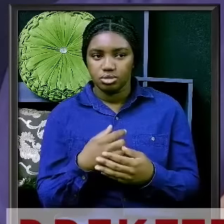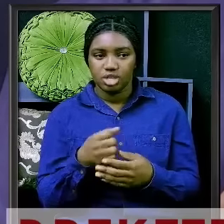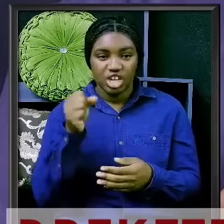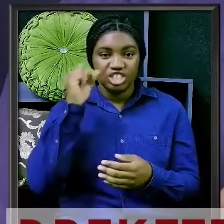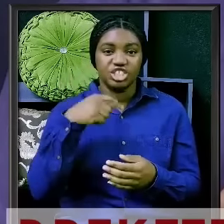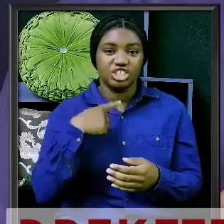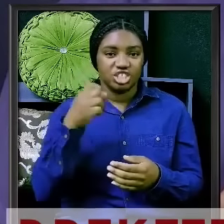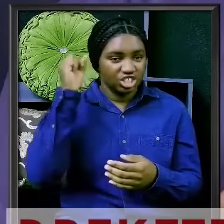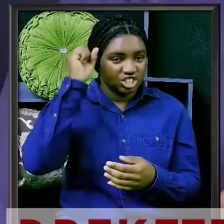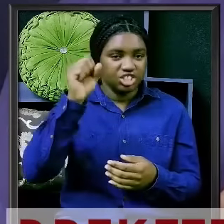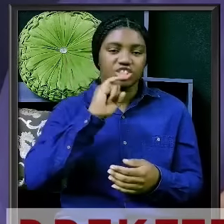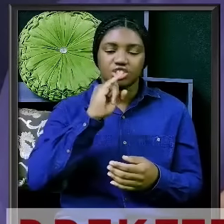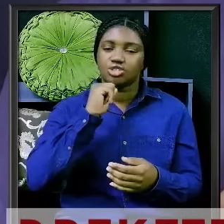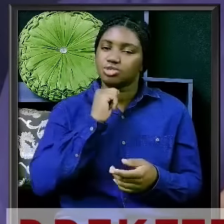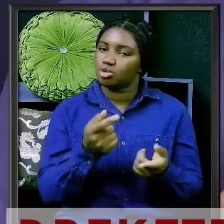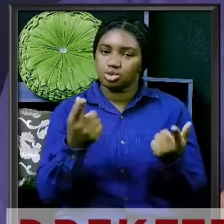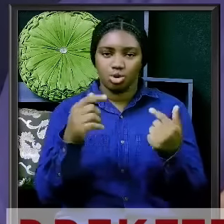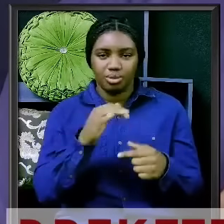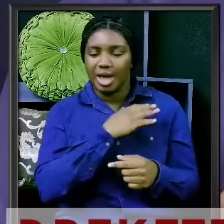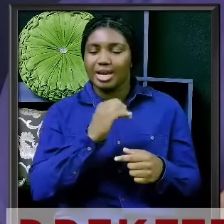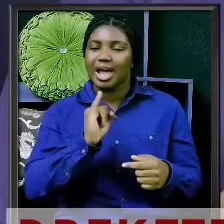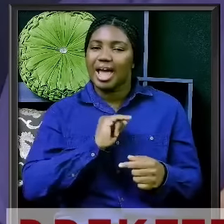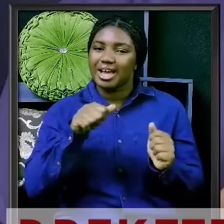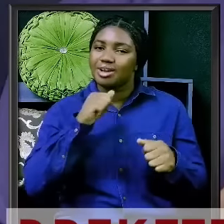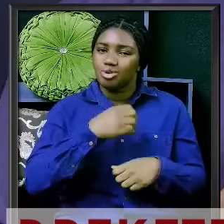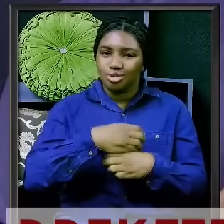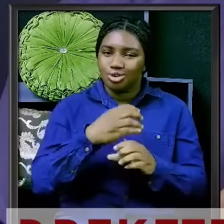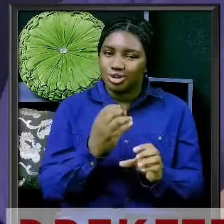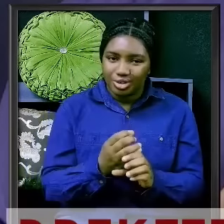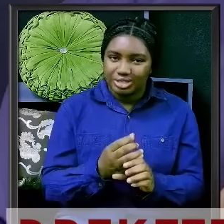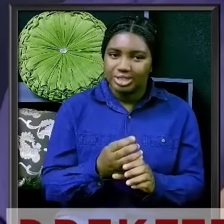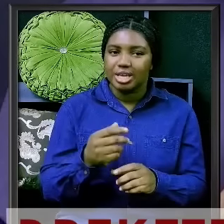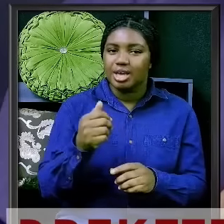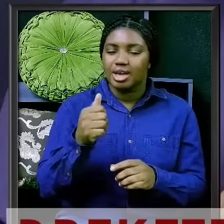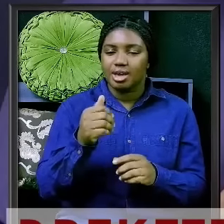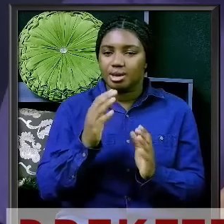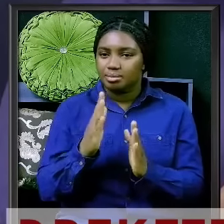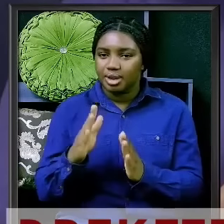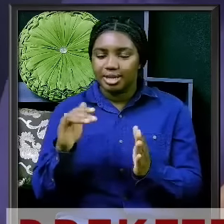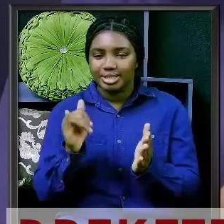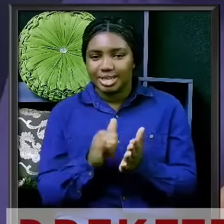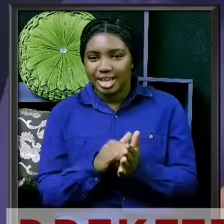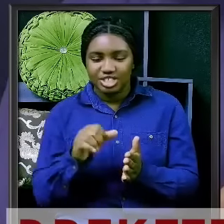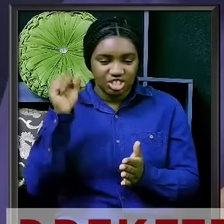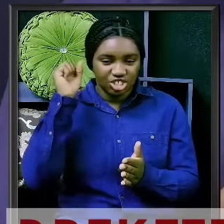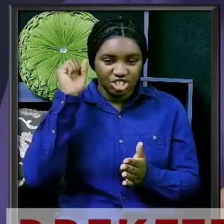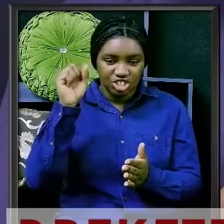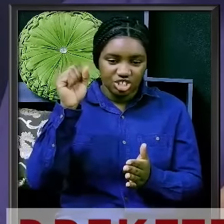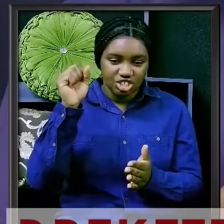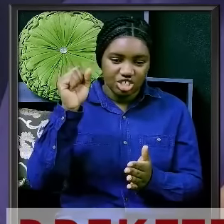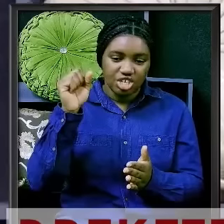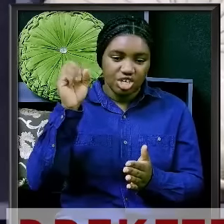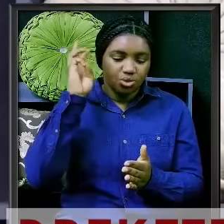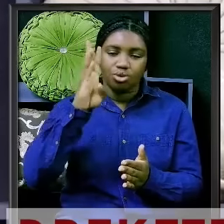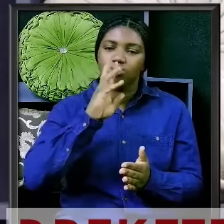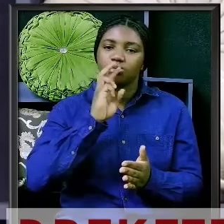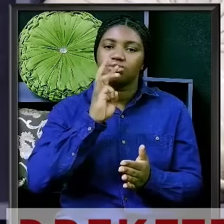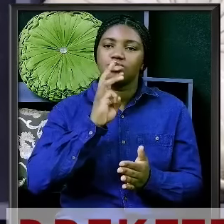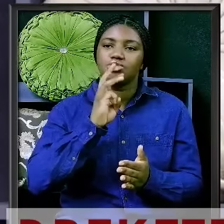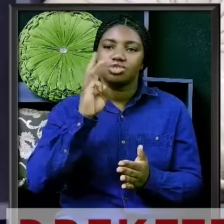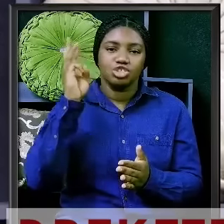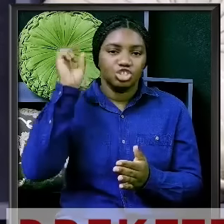So she says she's not coming, and I cannot create an avenue where, since she has alleged that she will not be protected.